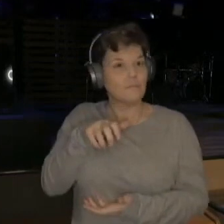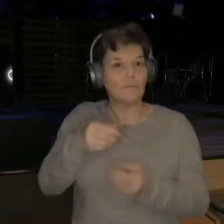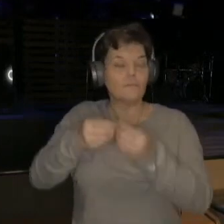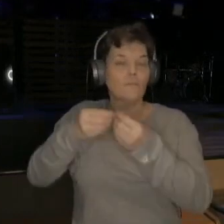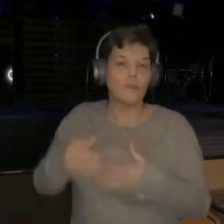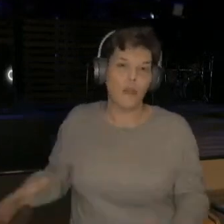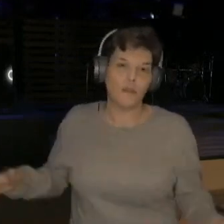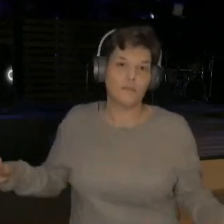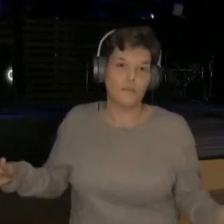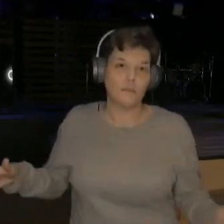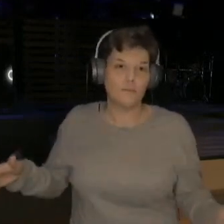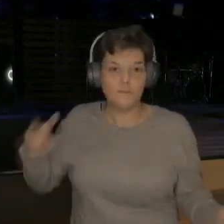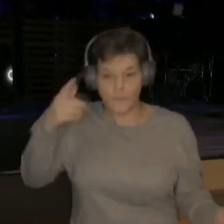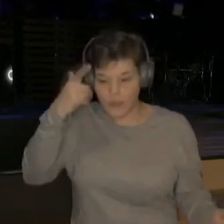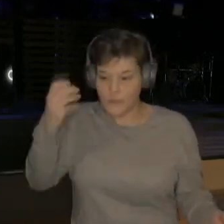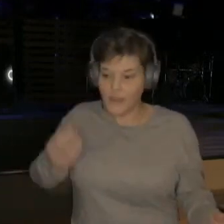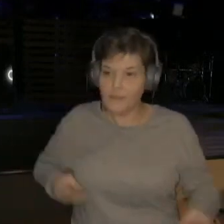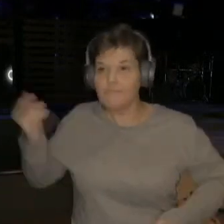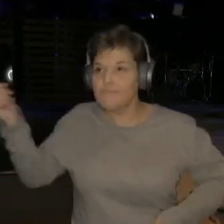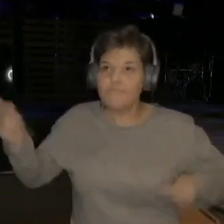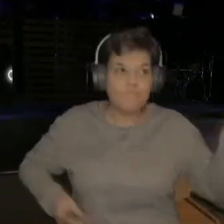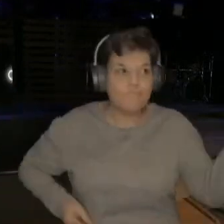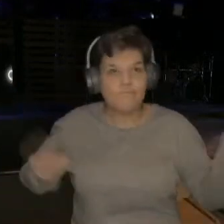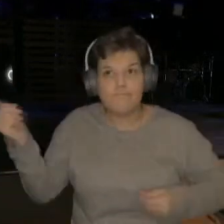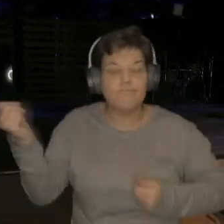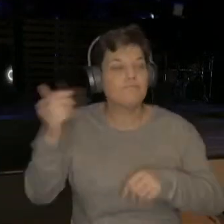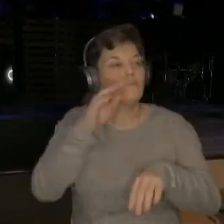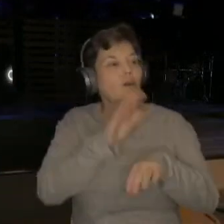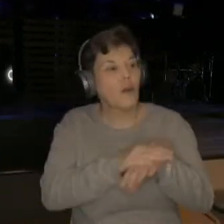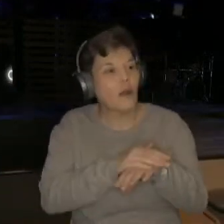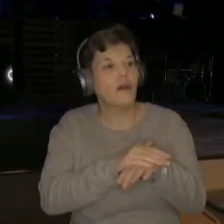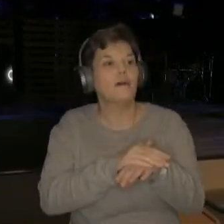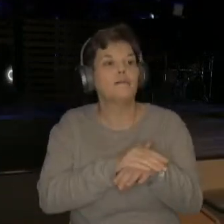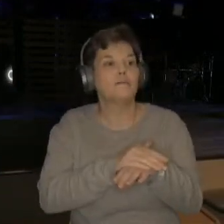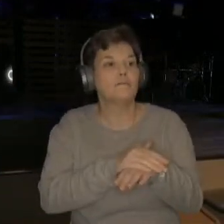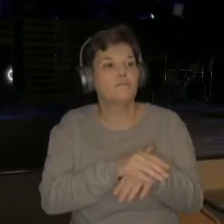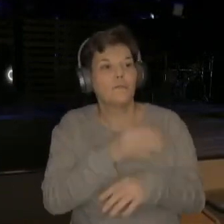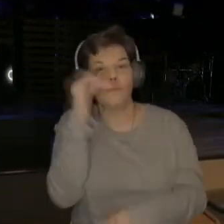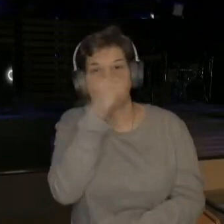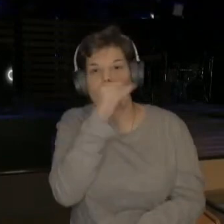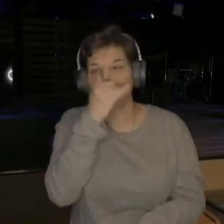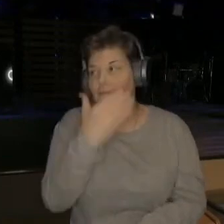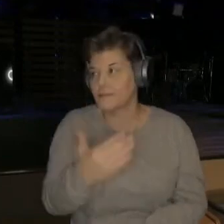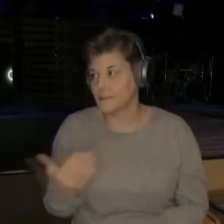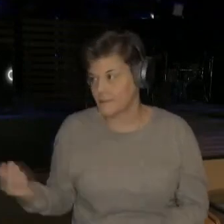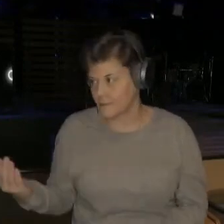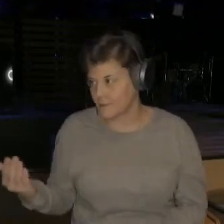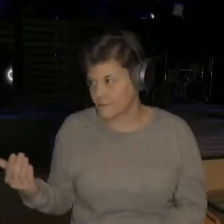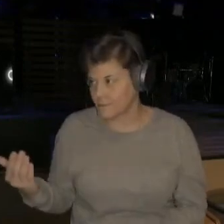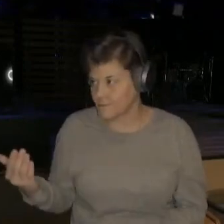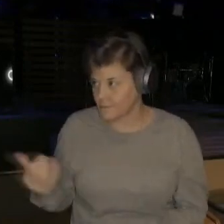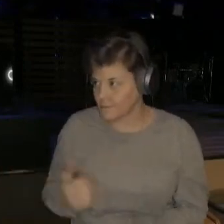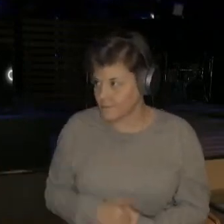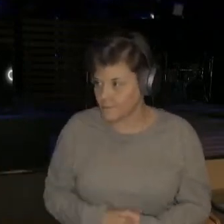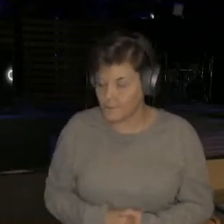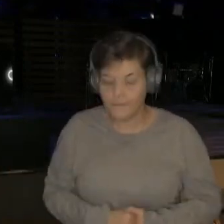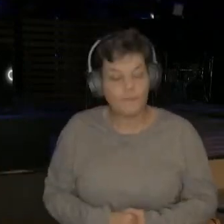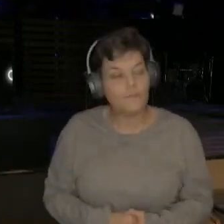extravagant and reckless living. With everything spent, and nothing left, he grew